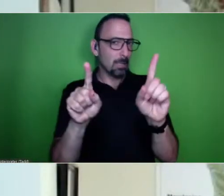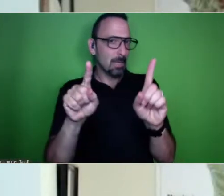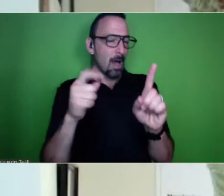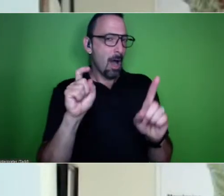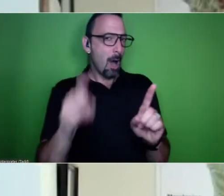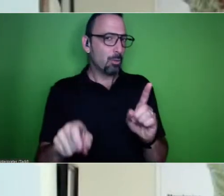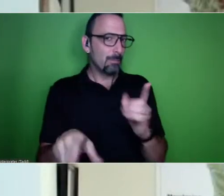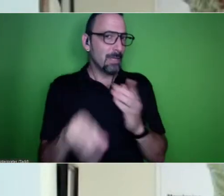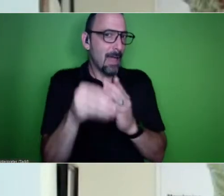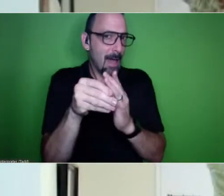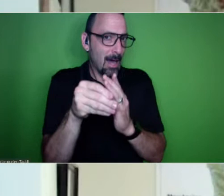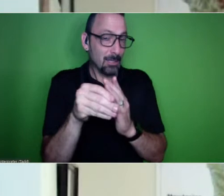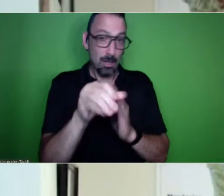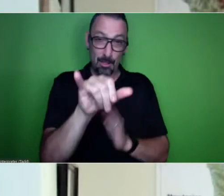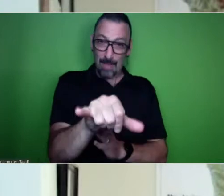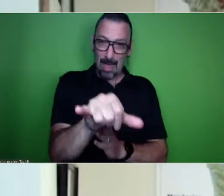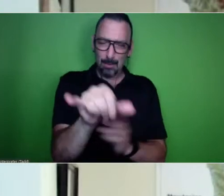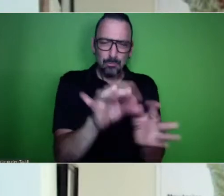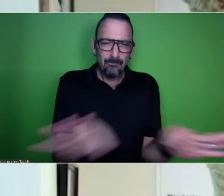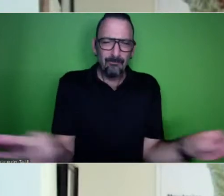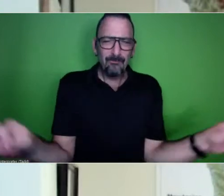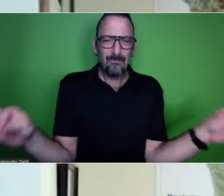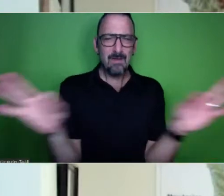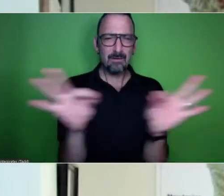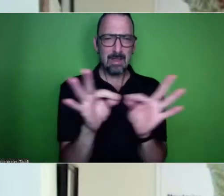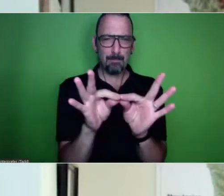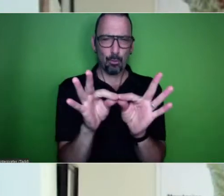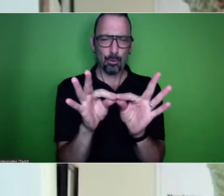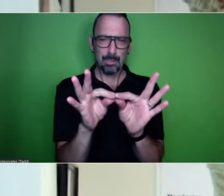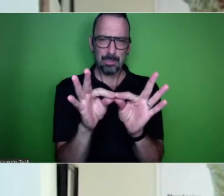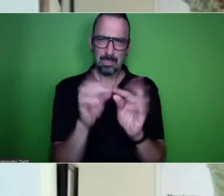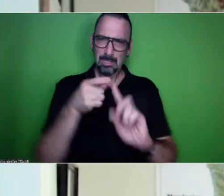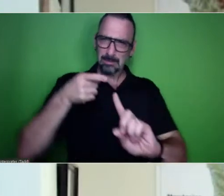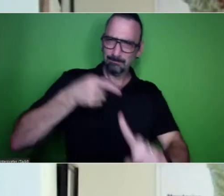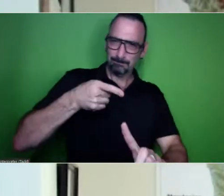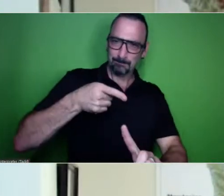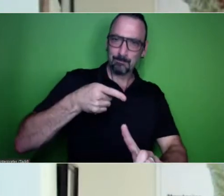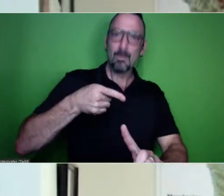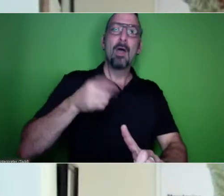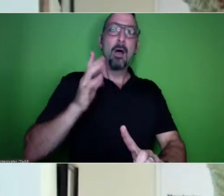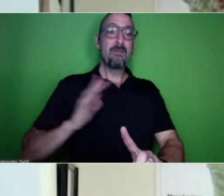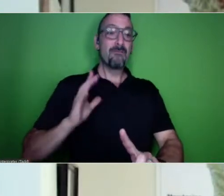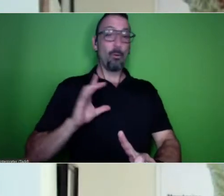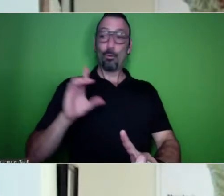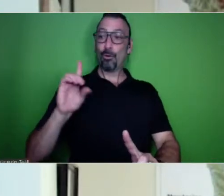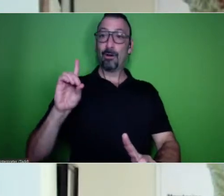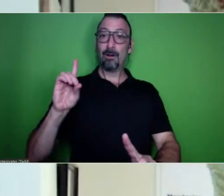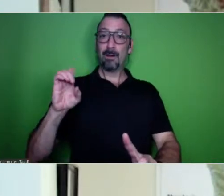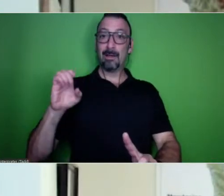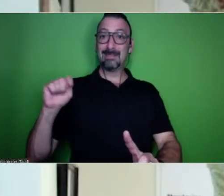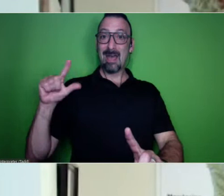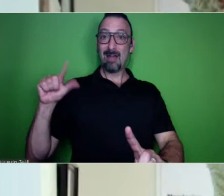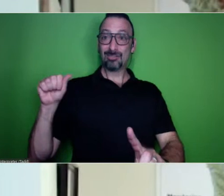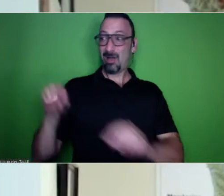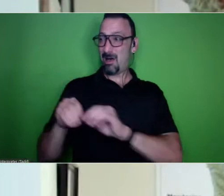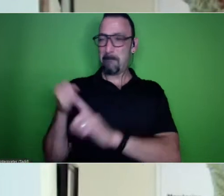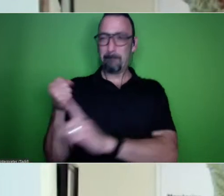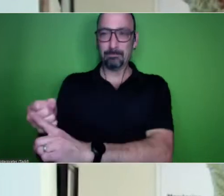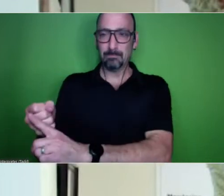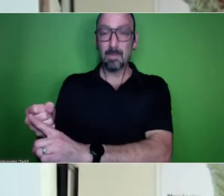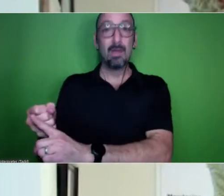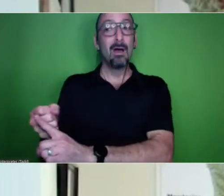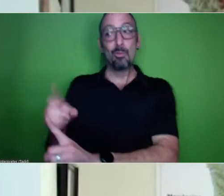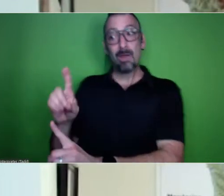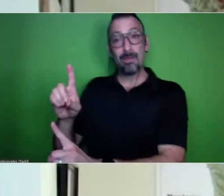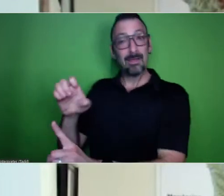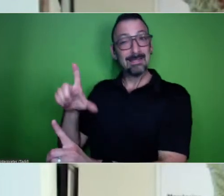that was a very important issue before we were dealing with Delta. With Delta, the efficacy of